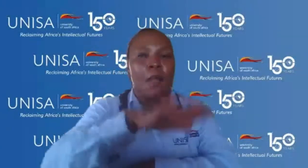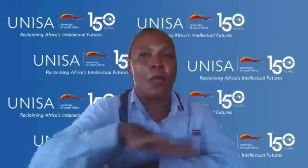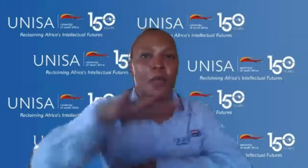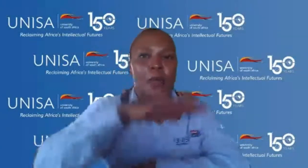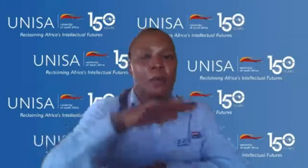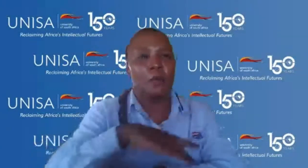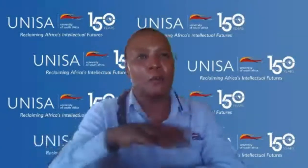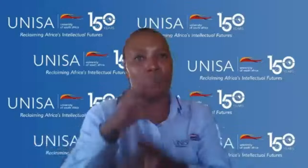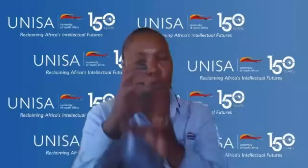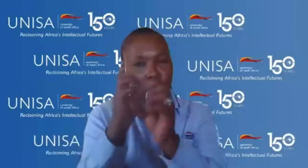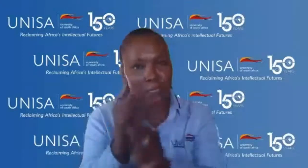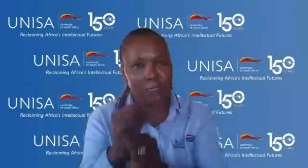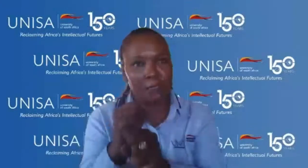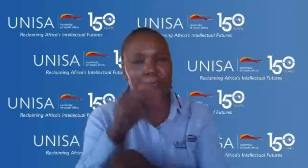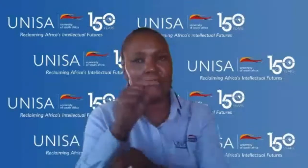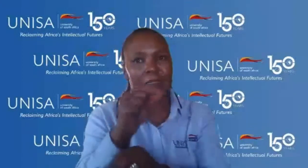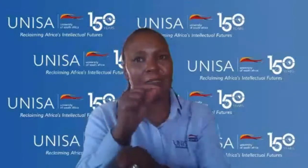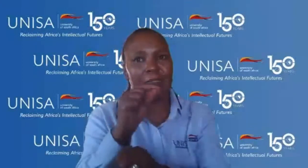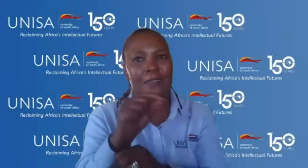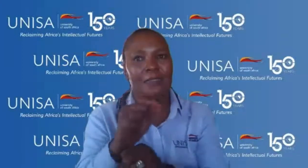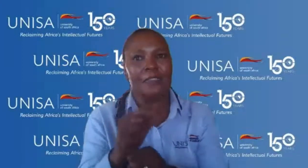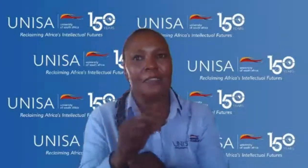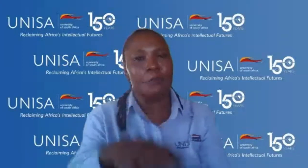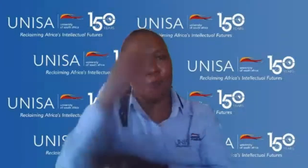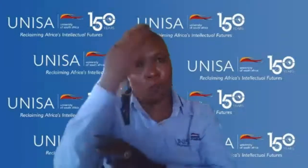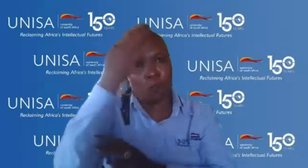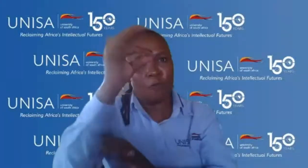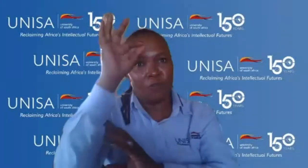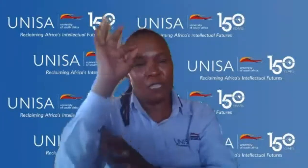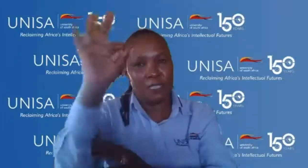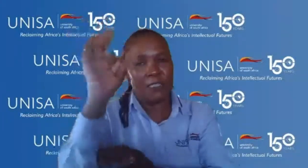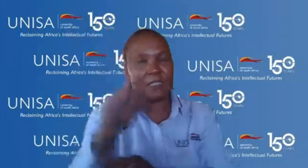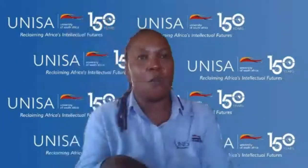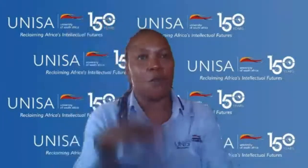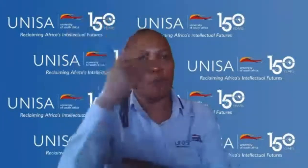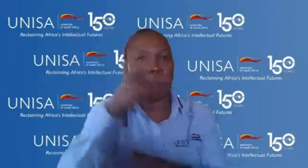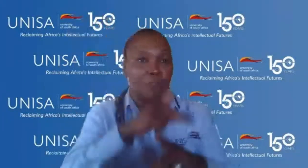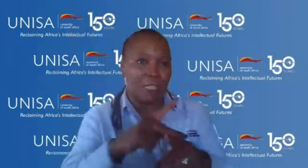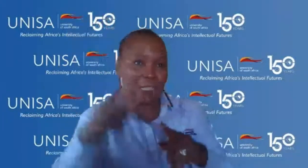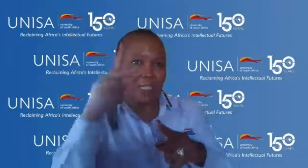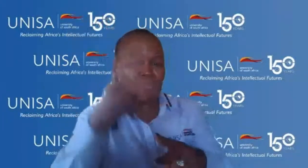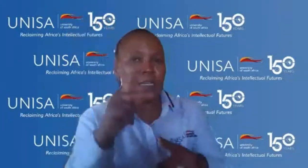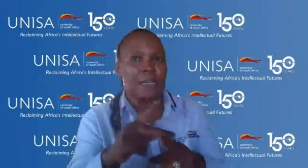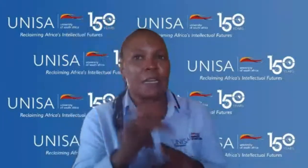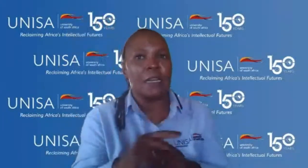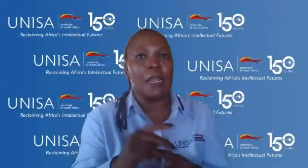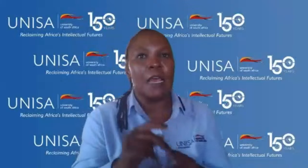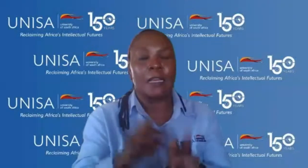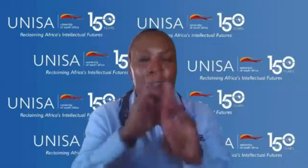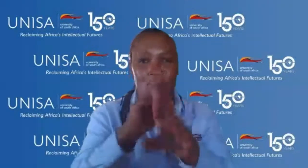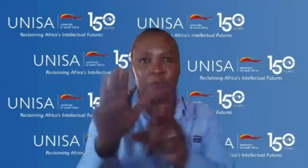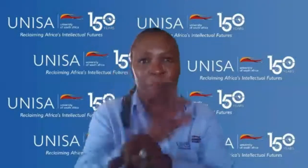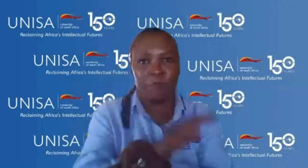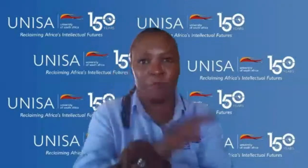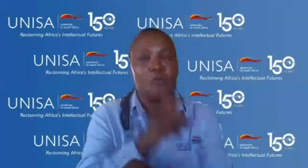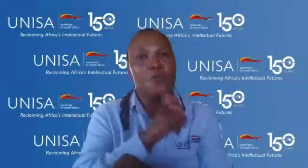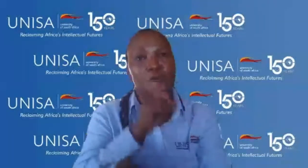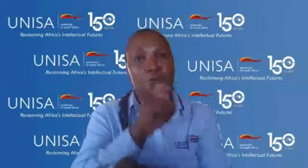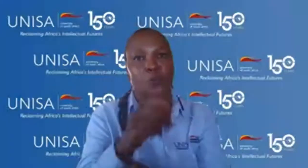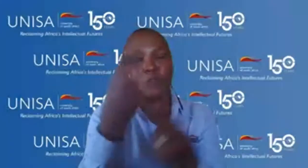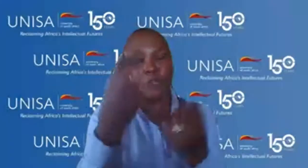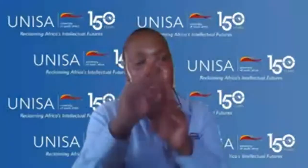it absolutely professional and respectful. So utilize UNISA resources, colleagues. As I